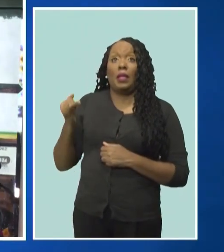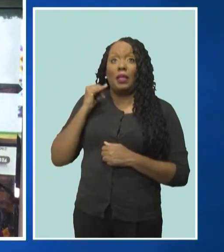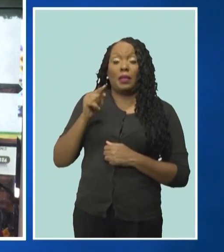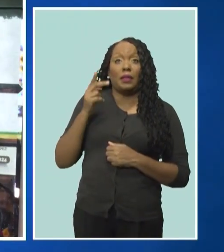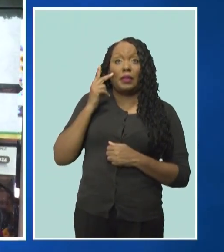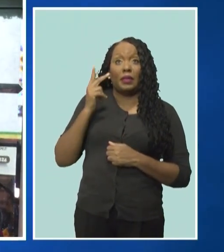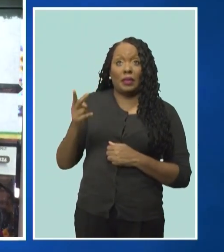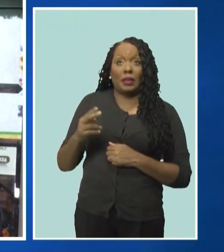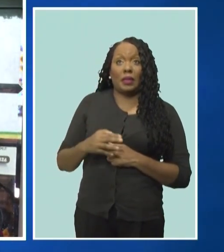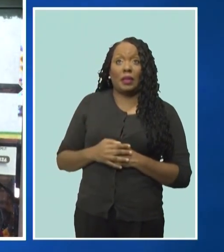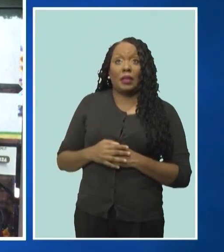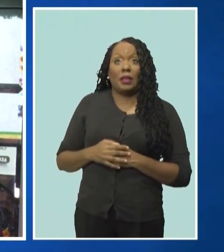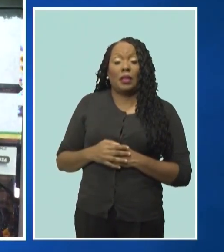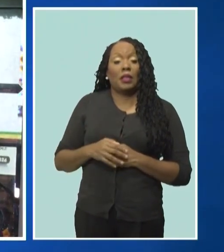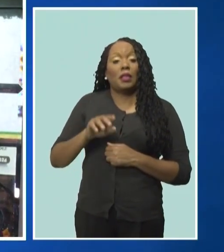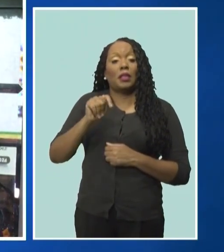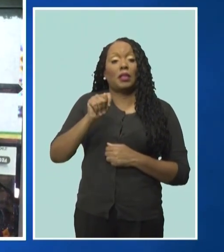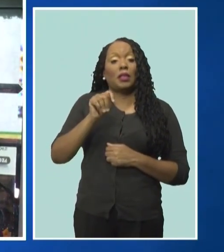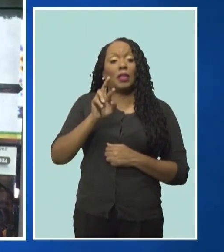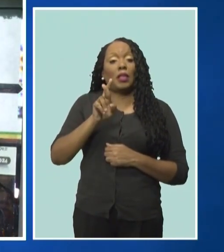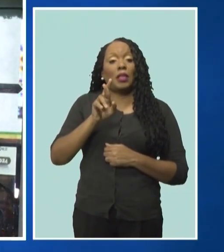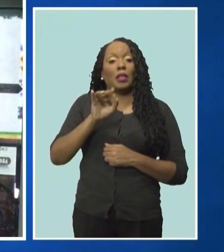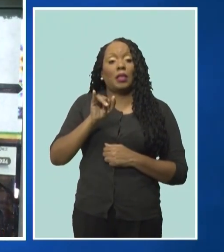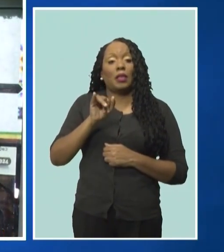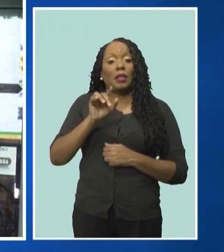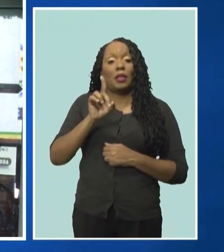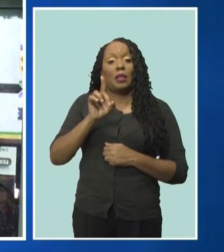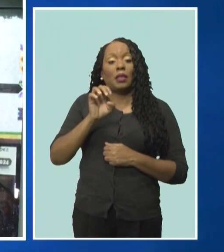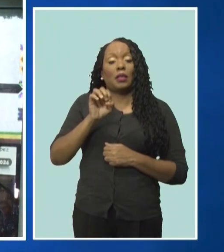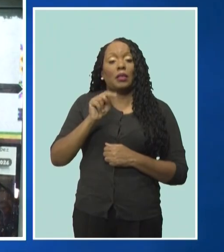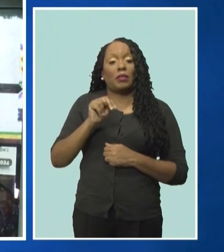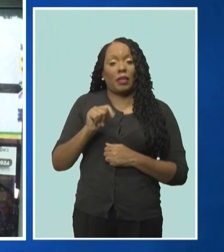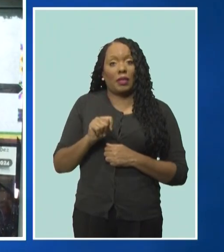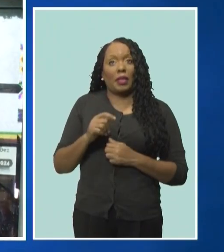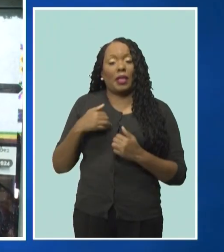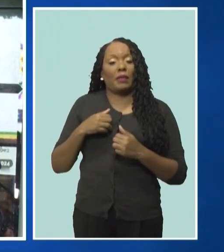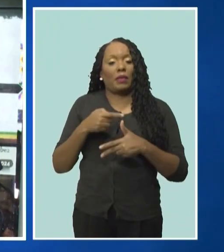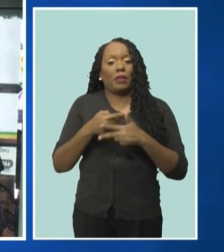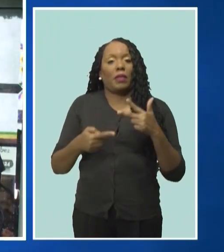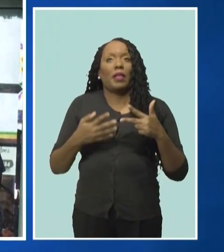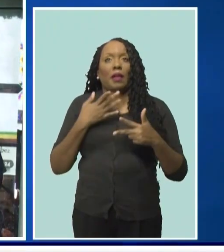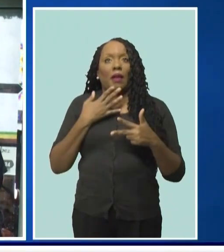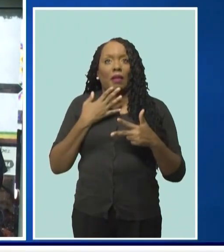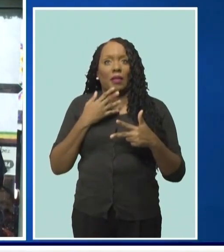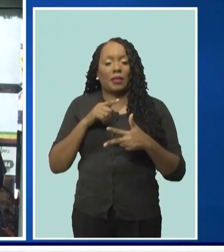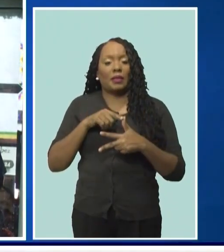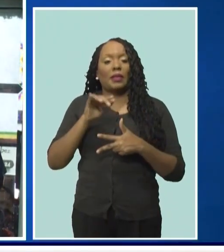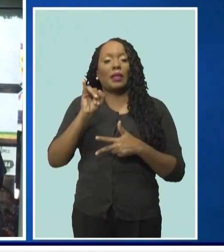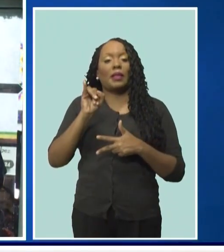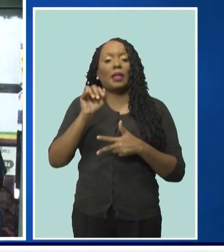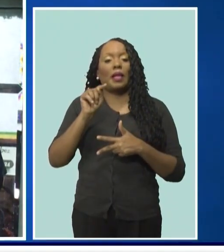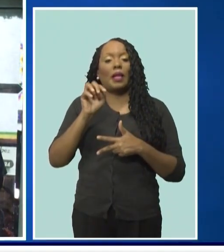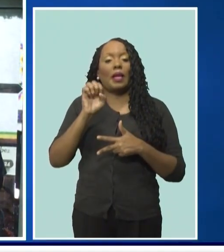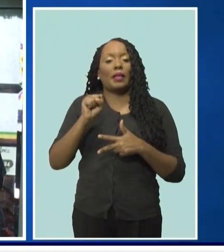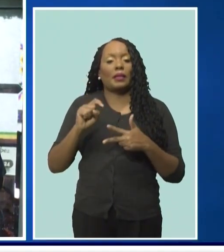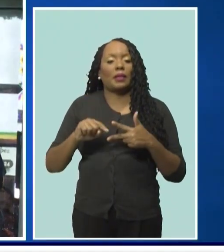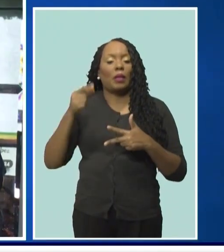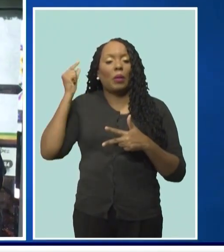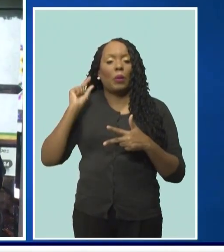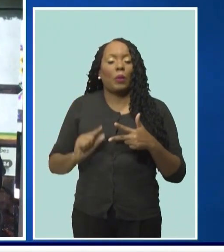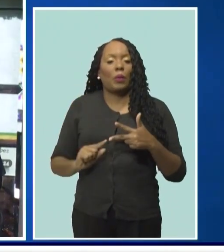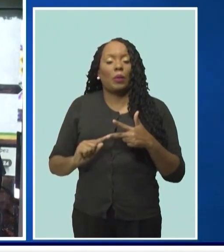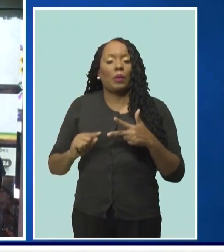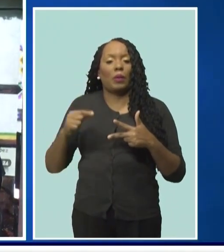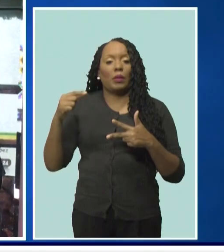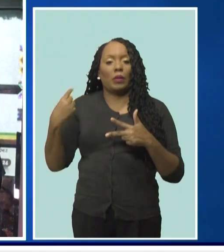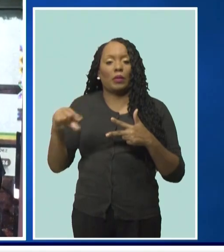is wrapped in those colors, those very familiar colors of ice, gold, and green. And this symbolizes our commitment to ensuring that Barbadians have